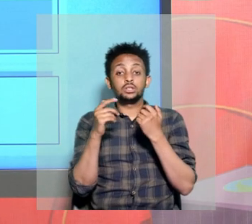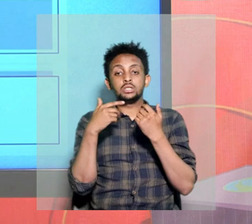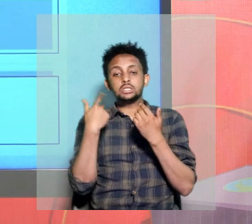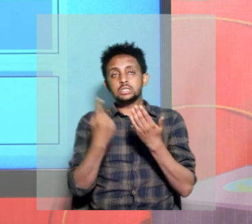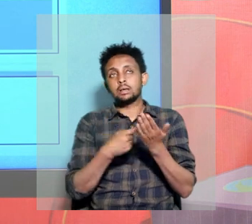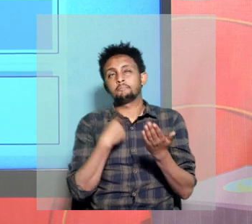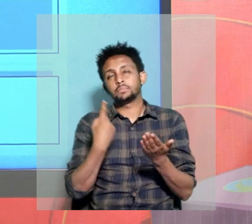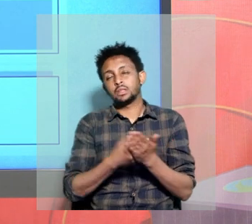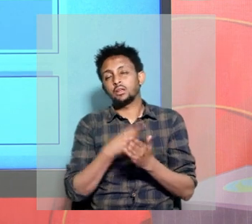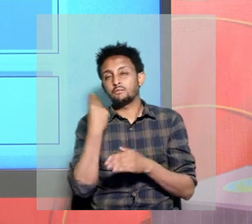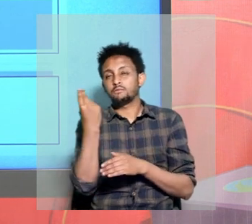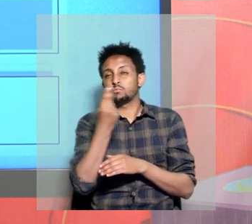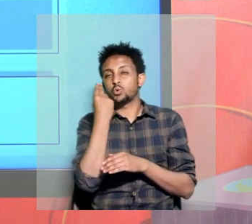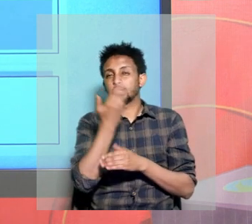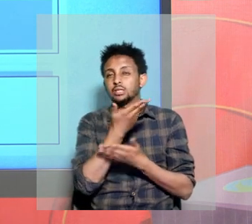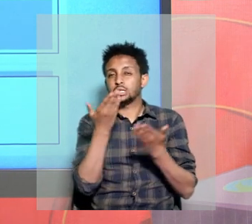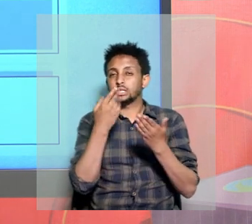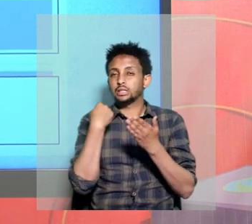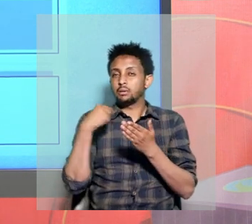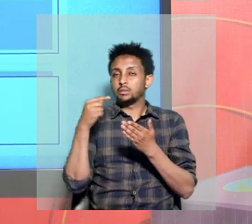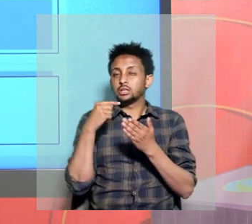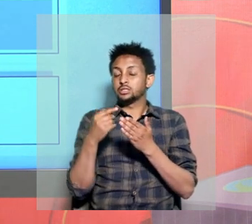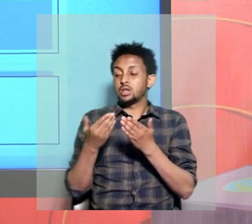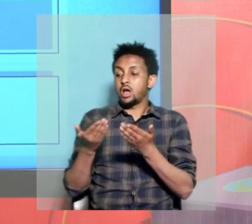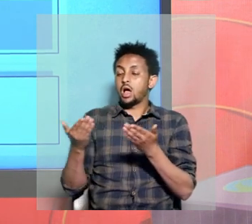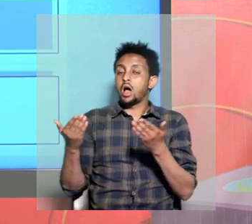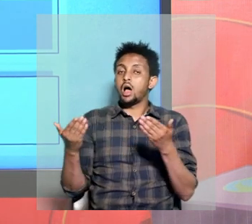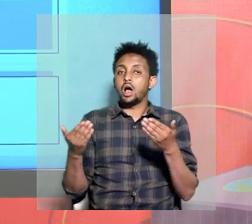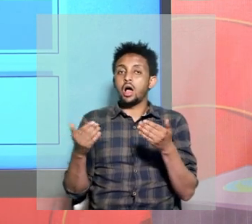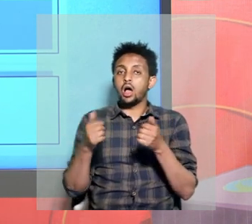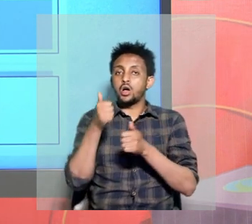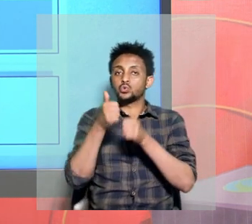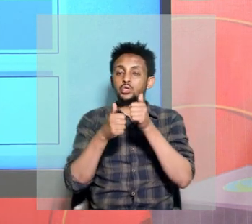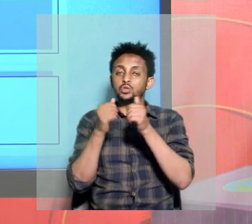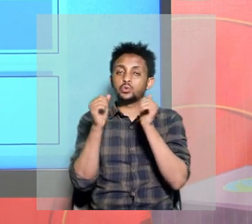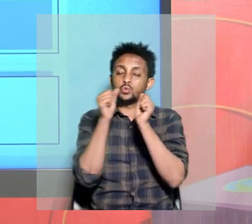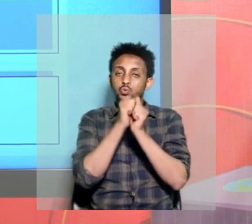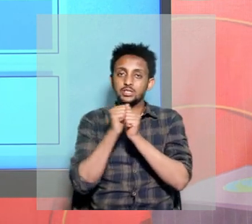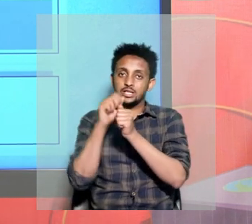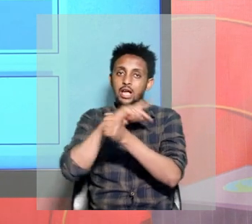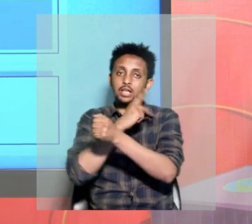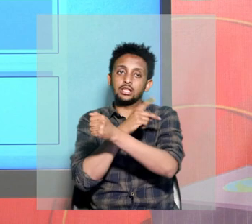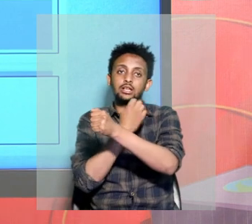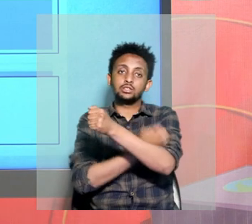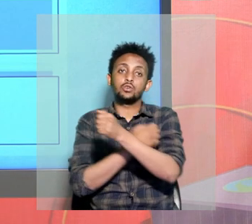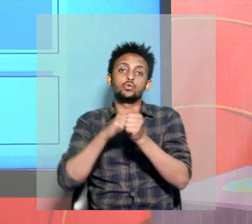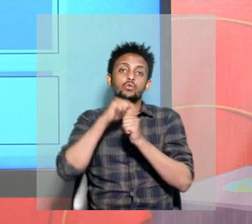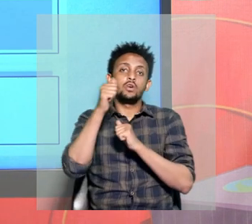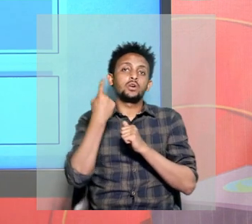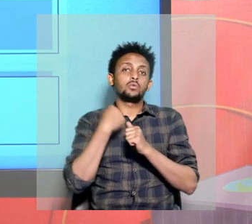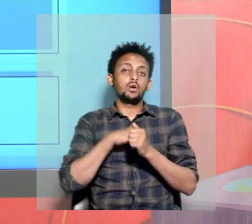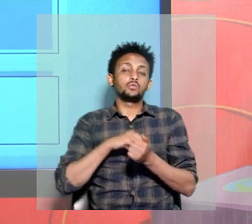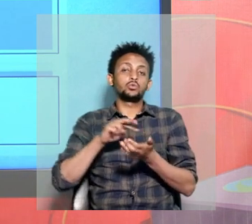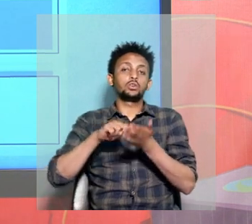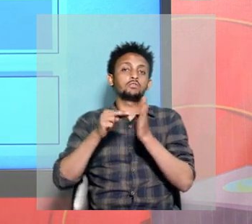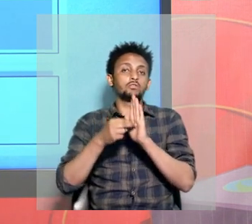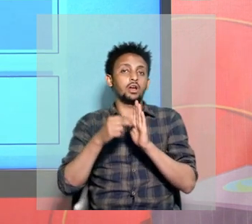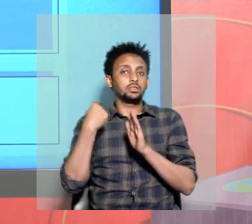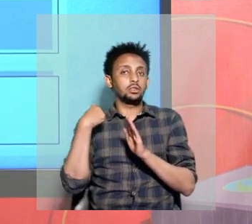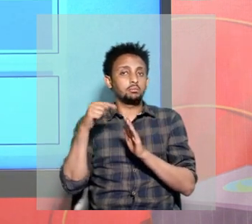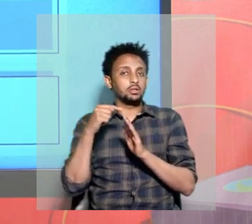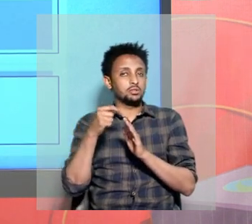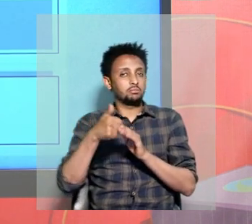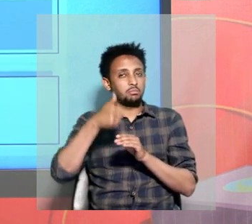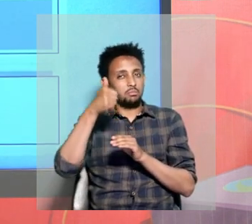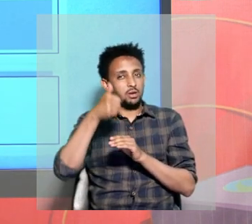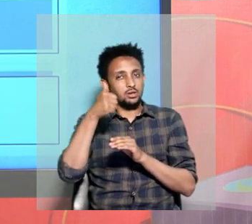something very important thing is temperature is associated with that of the average kinetic energy. So far, we have been defining that temperature